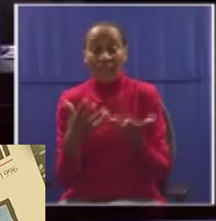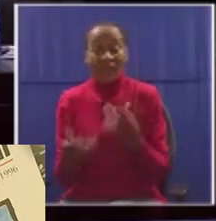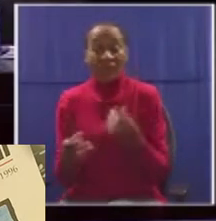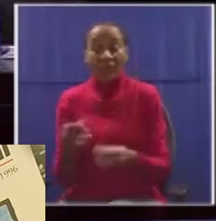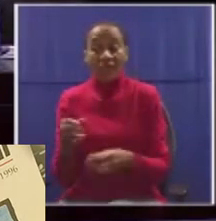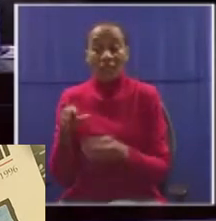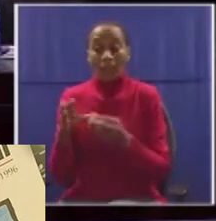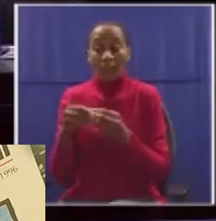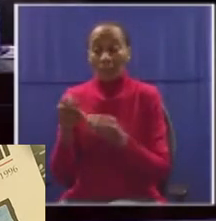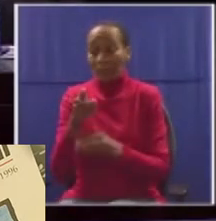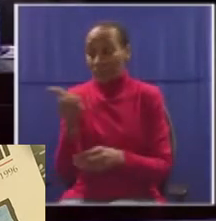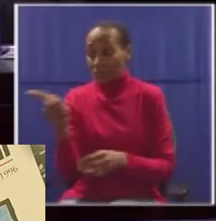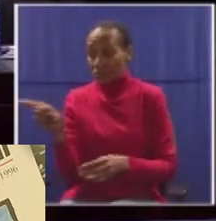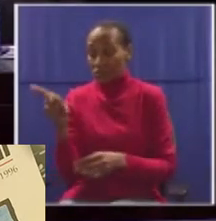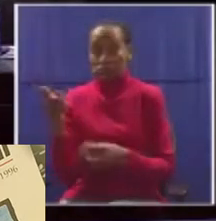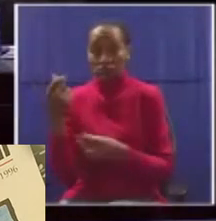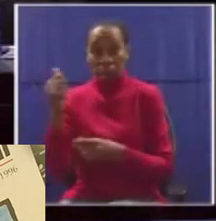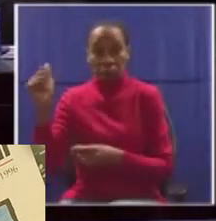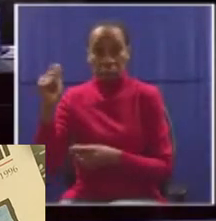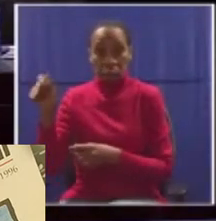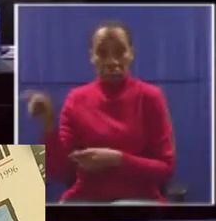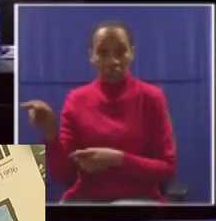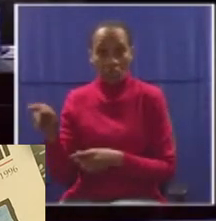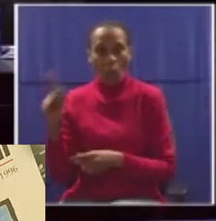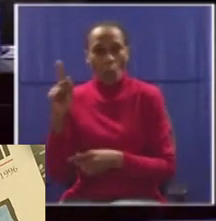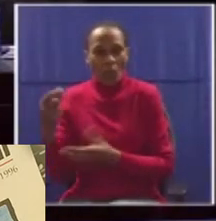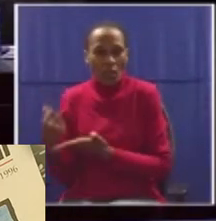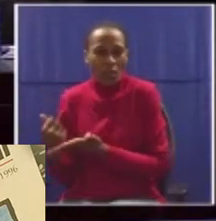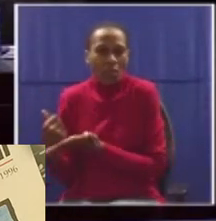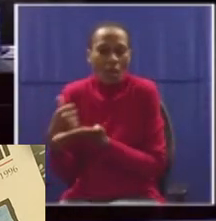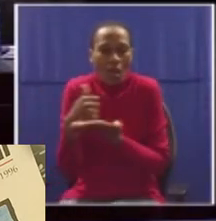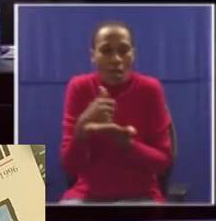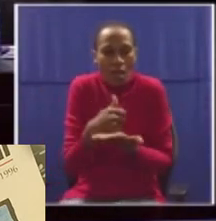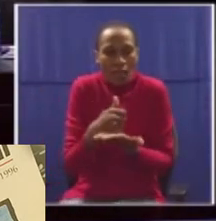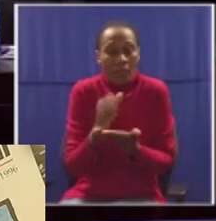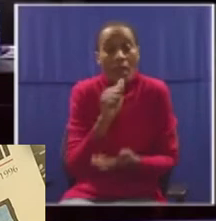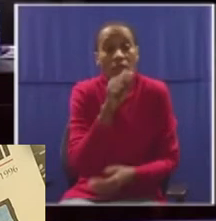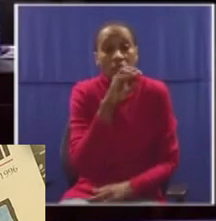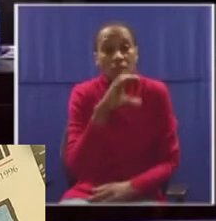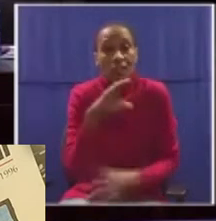benches would probably offer some solutions